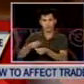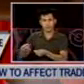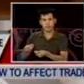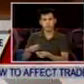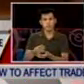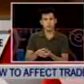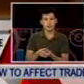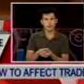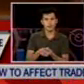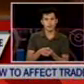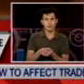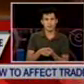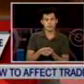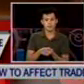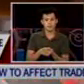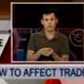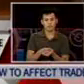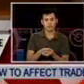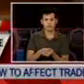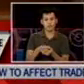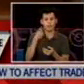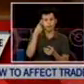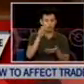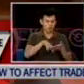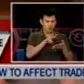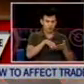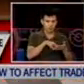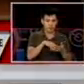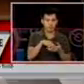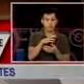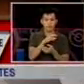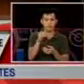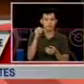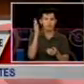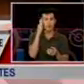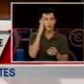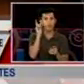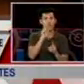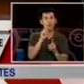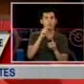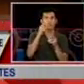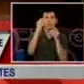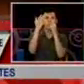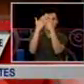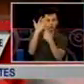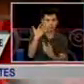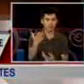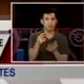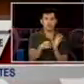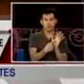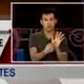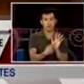over the same, prepare yes, for addition, for our redirect, and determine the facts stated therein, Your Honor. In